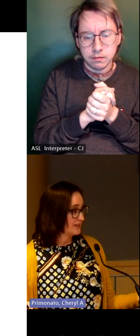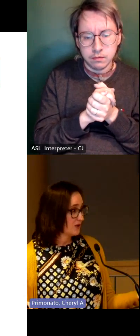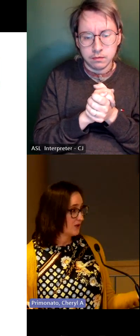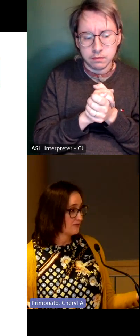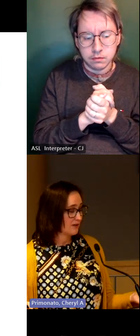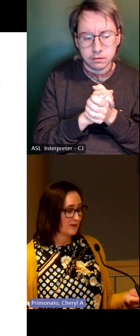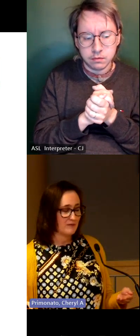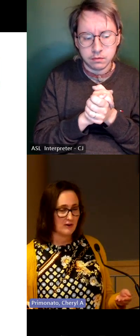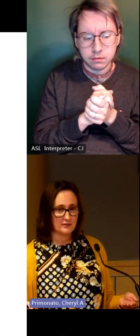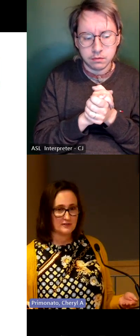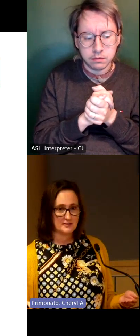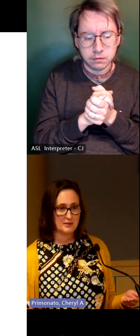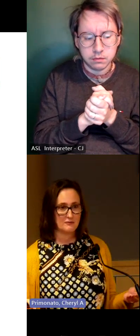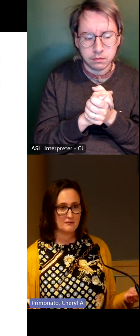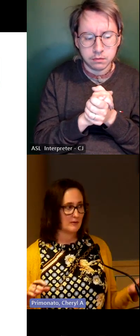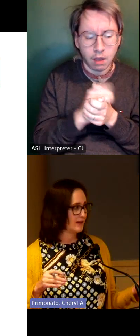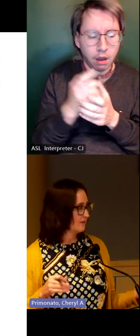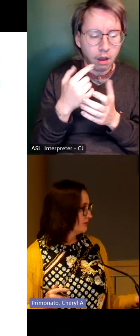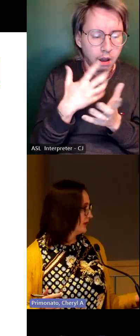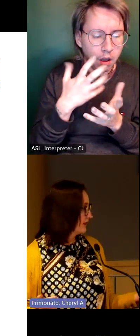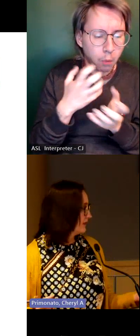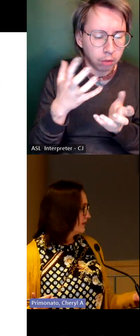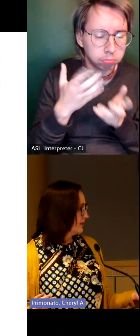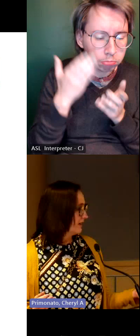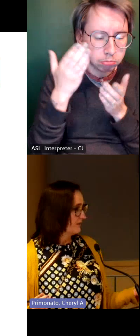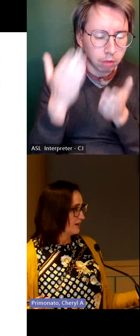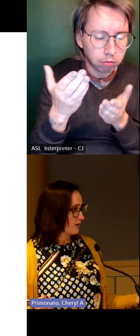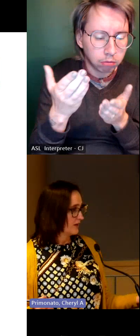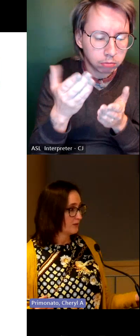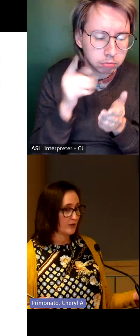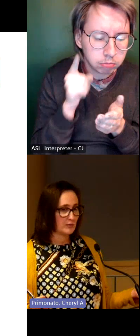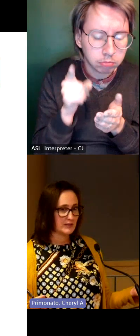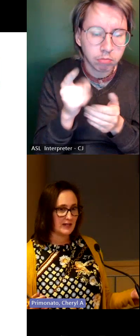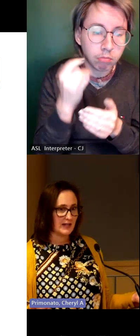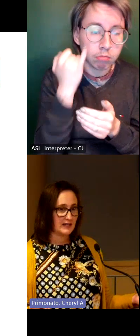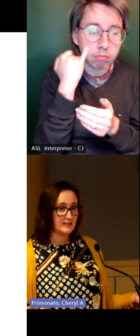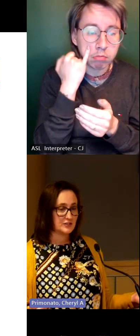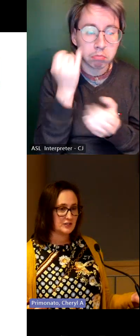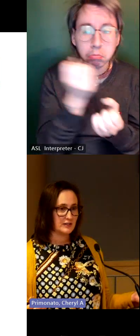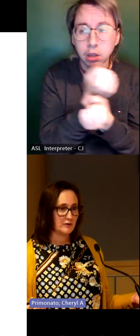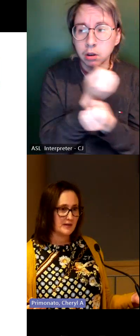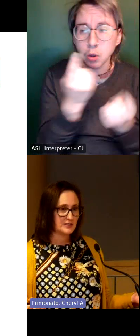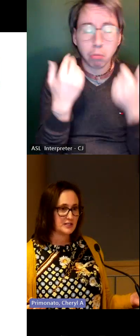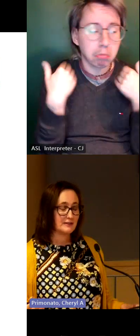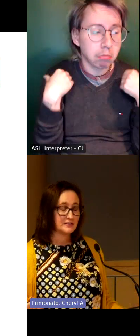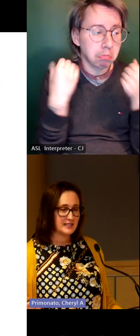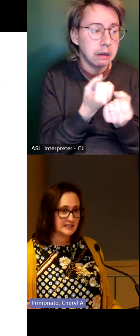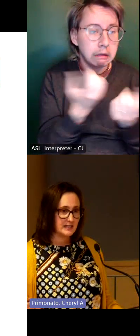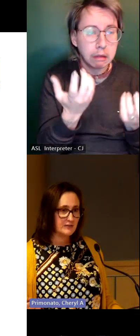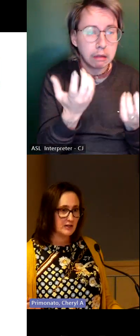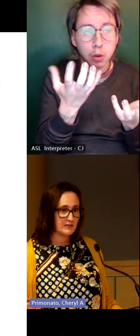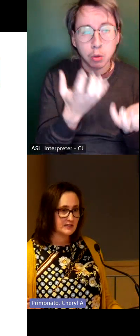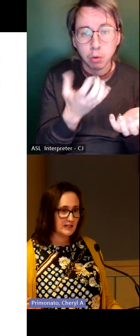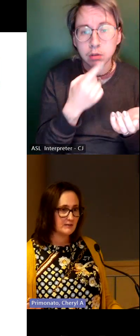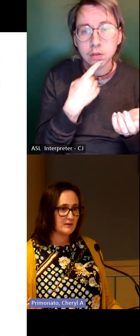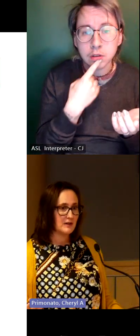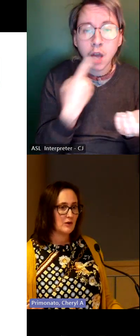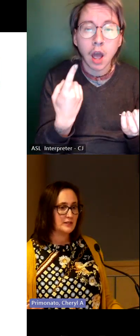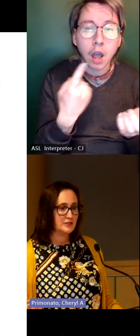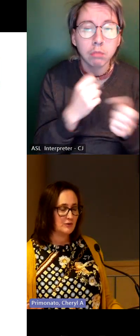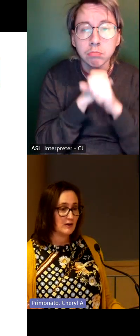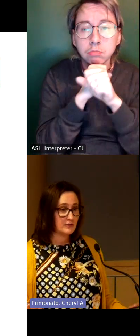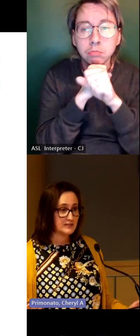I would like to offer, and we've offered this before, but if anyone on the board would like any additional information about state safety